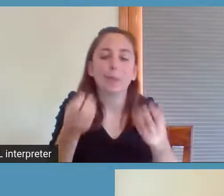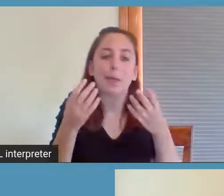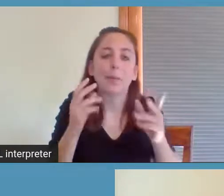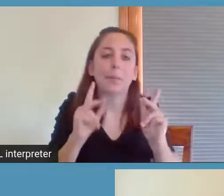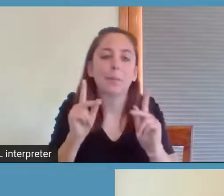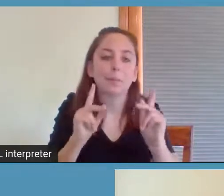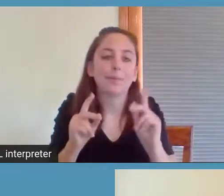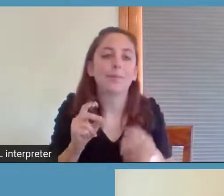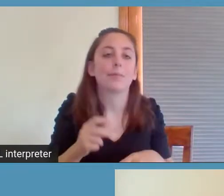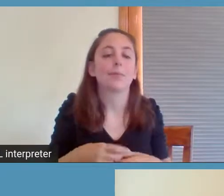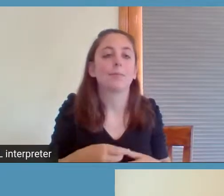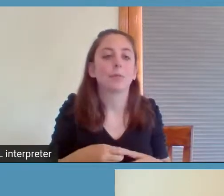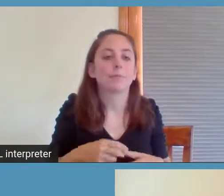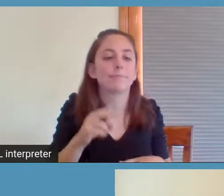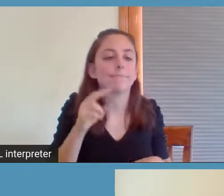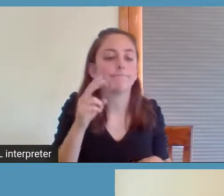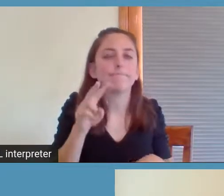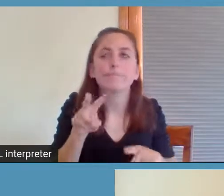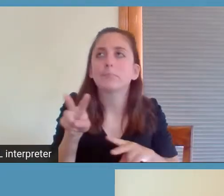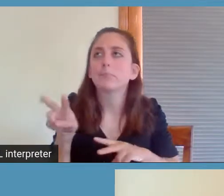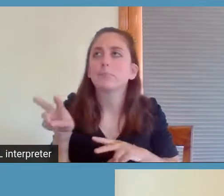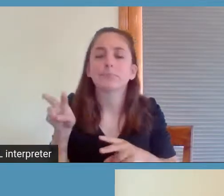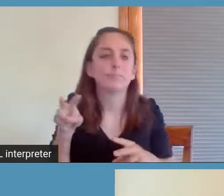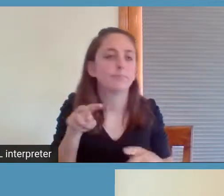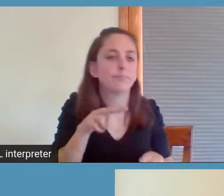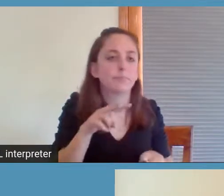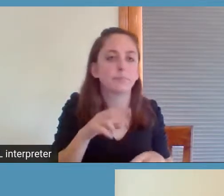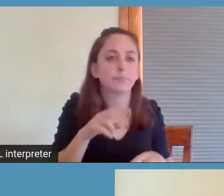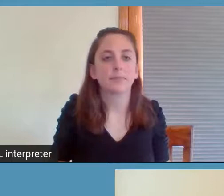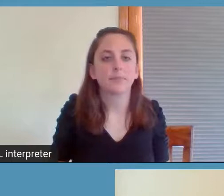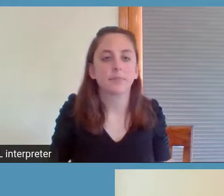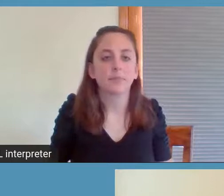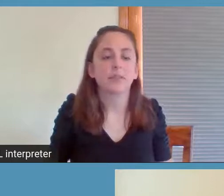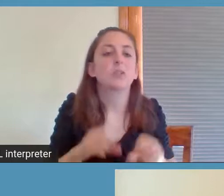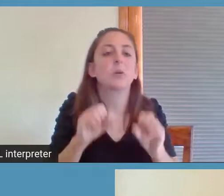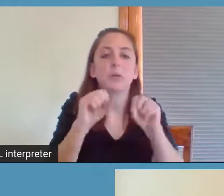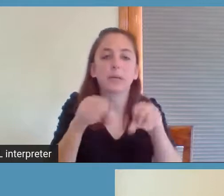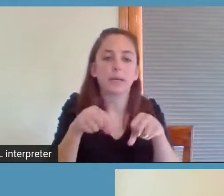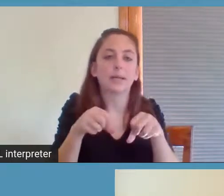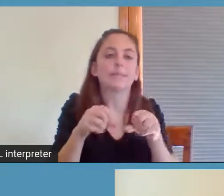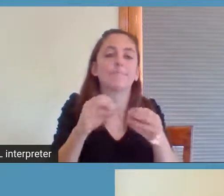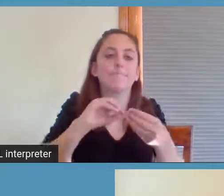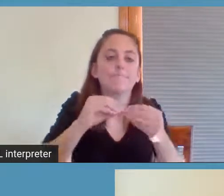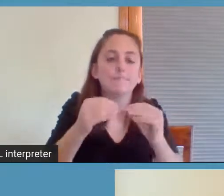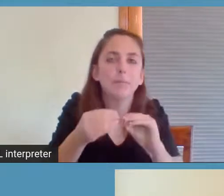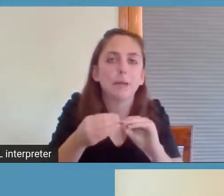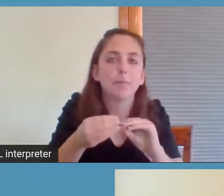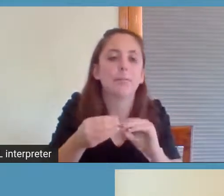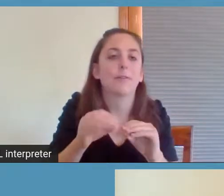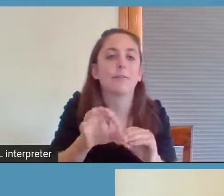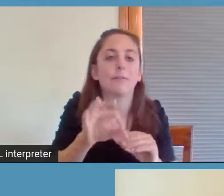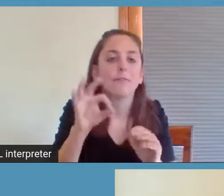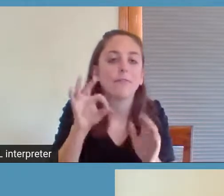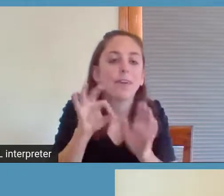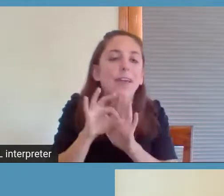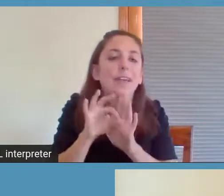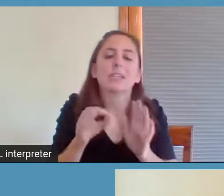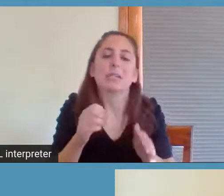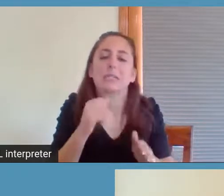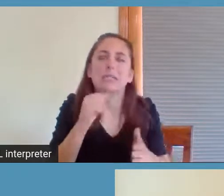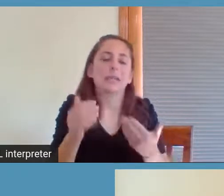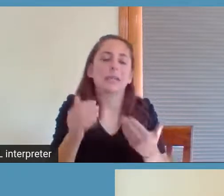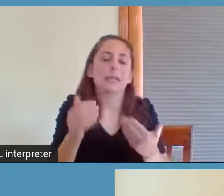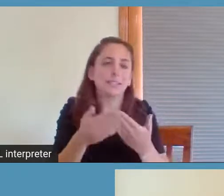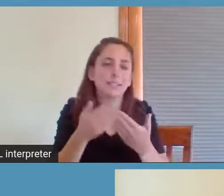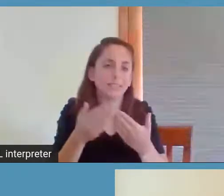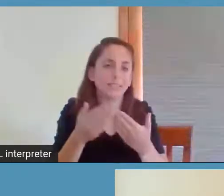spot. So you could, get a number from that in terms of visitors. Sure. Pretty, not easily, but it's definitely something that's